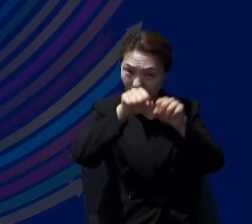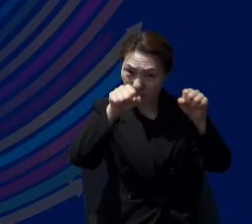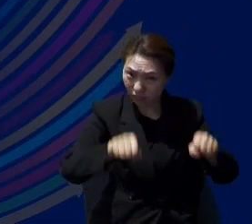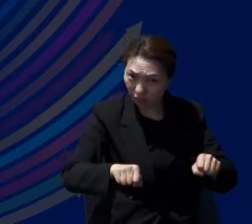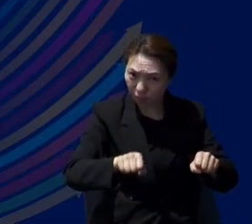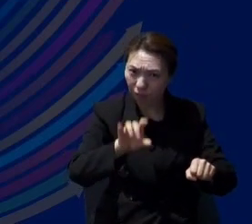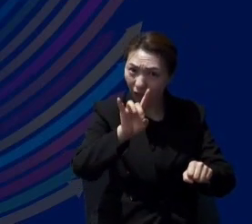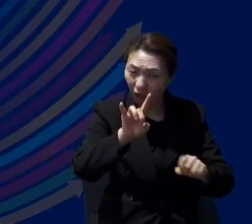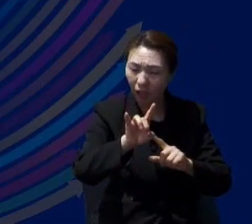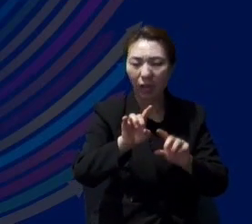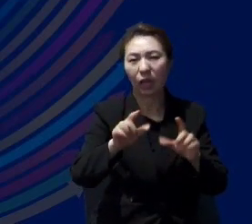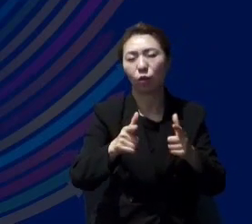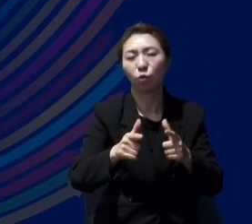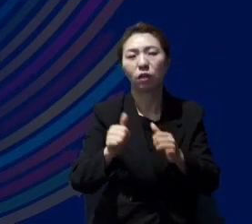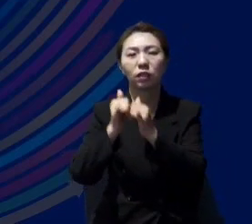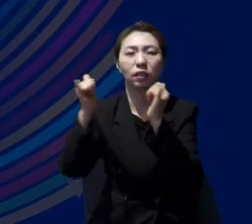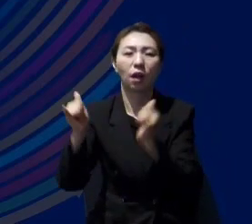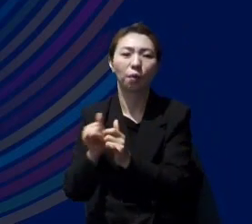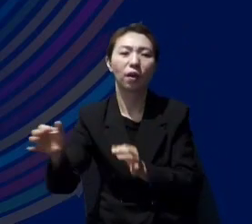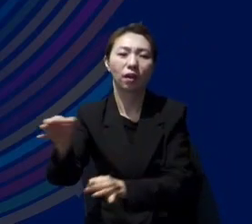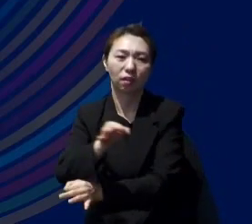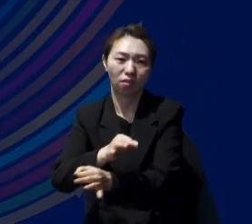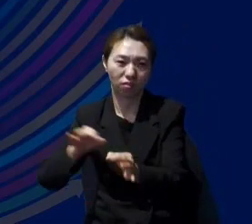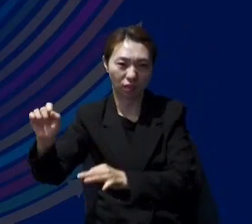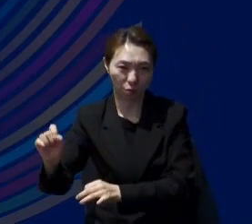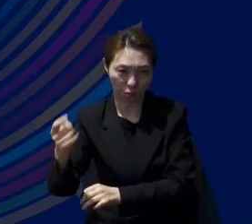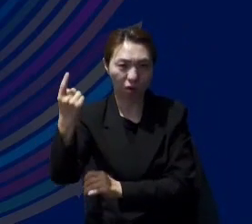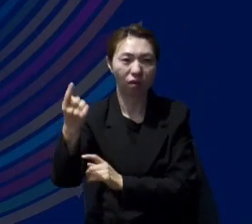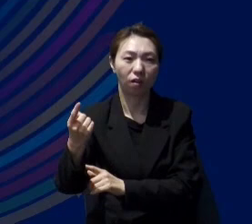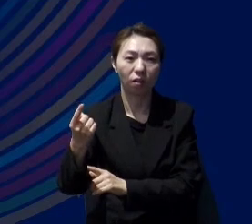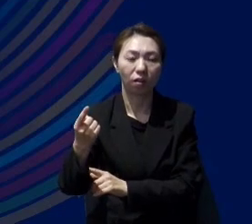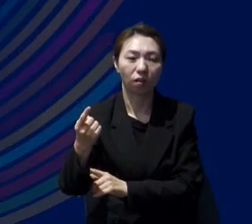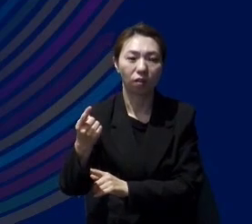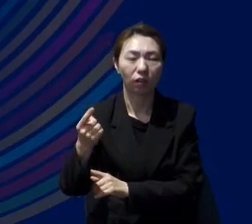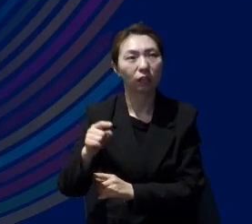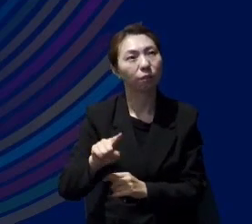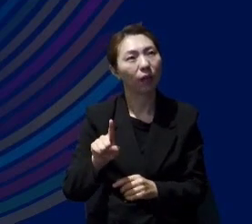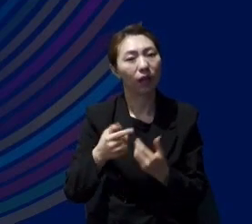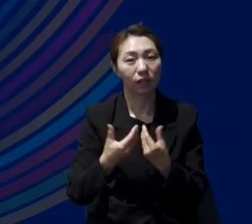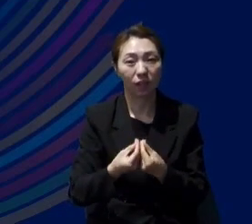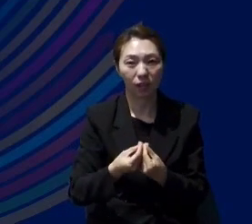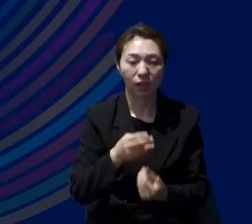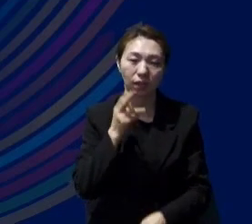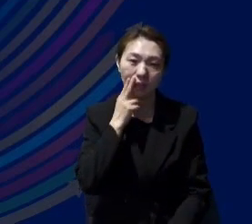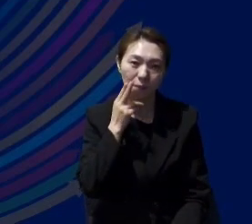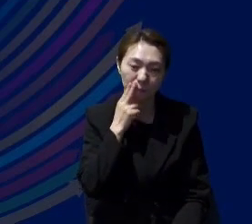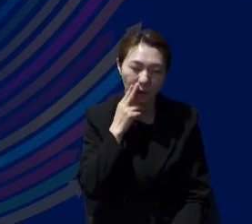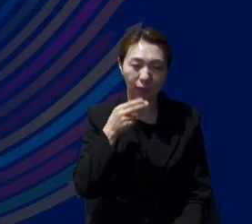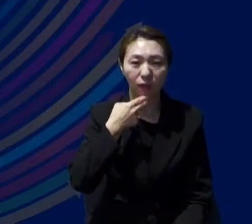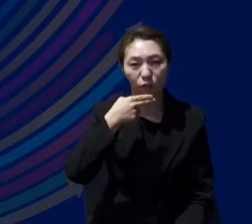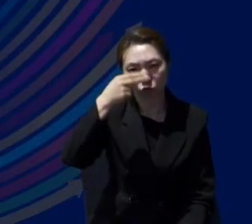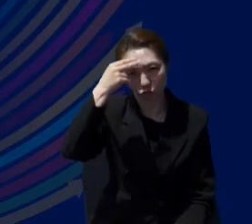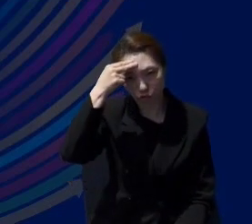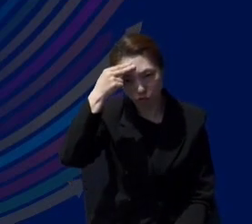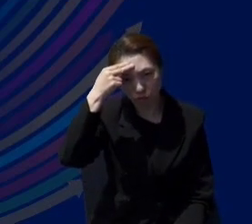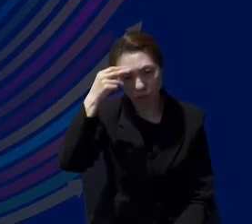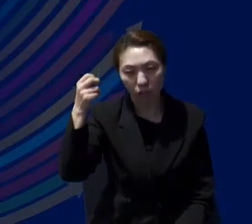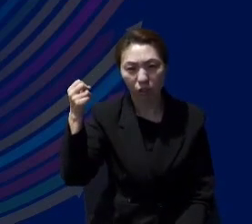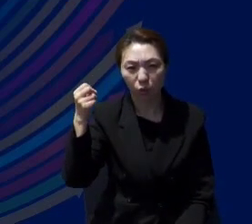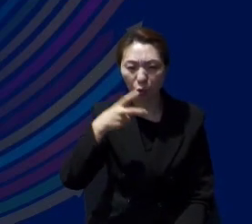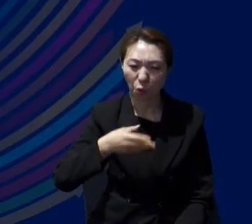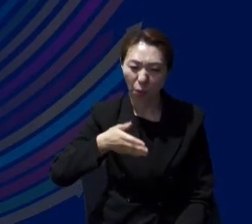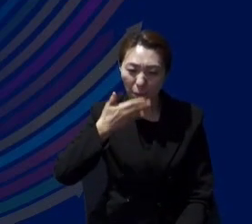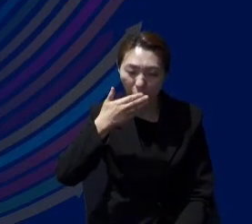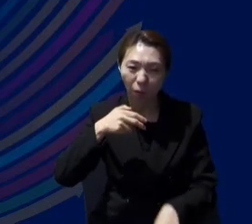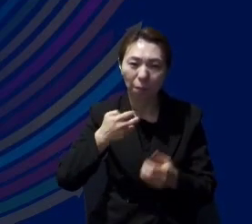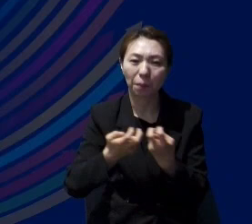and environmental factors, tobacco, alcohol, our diet. It is also,